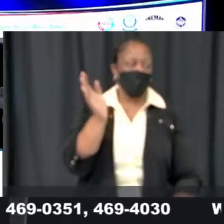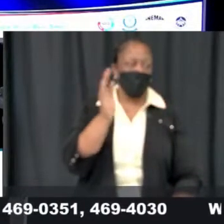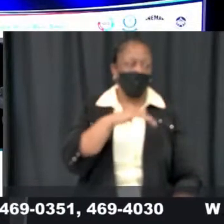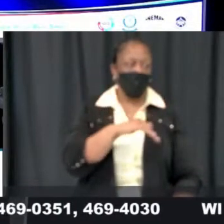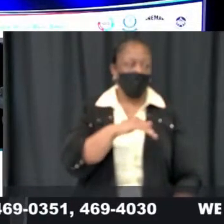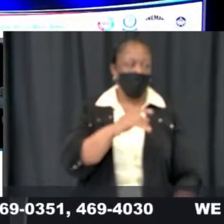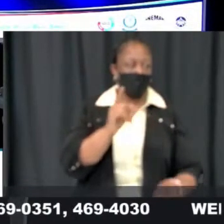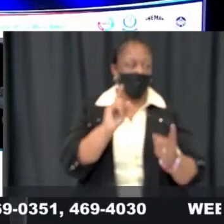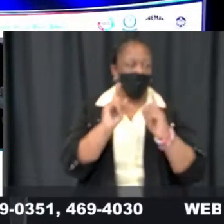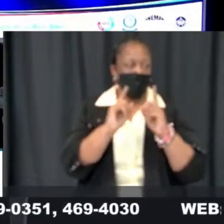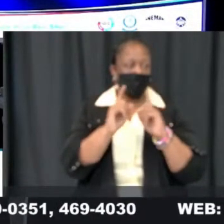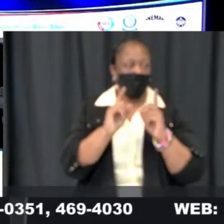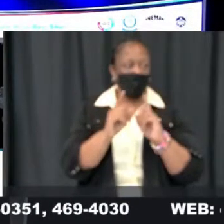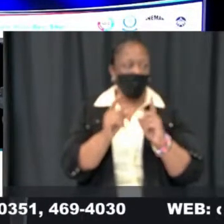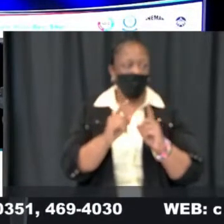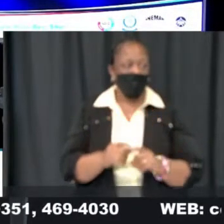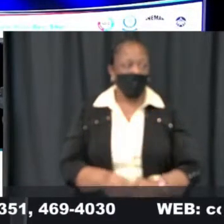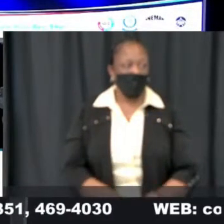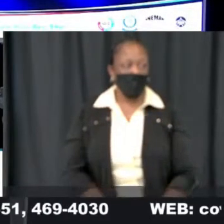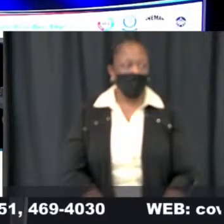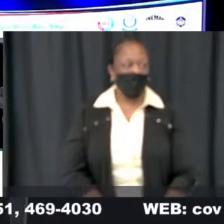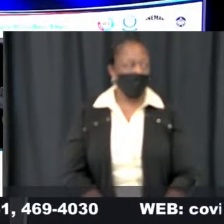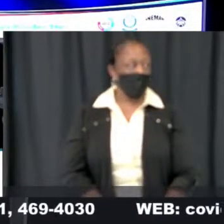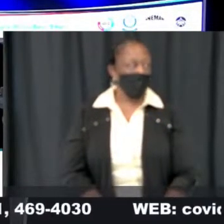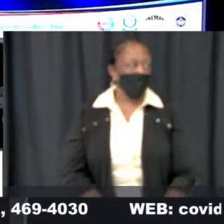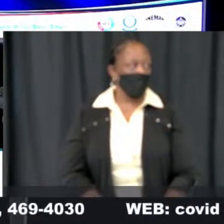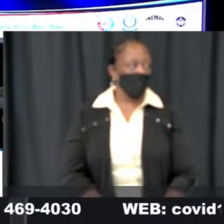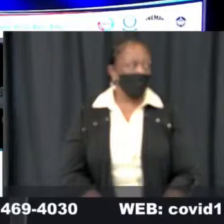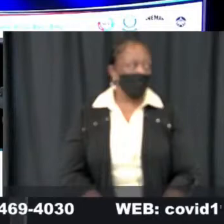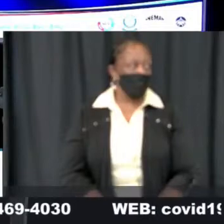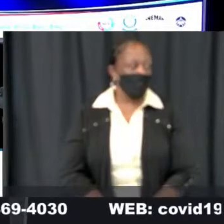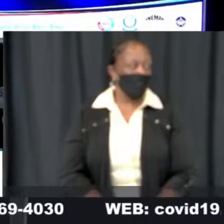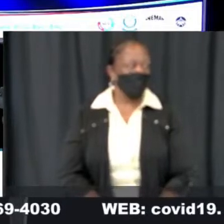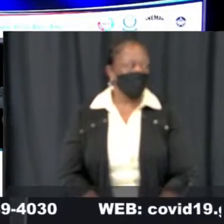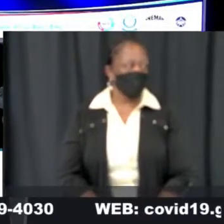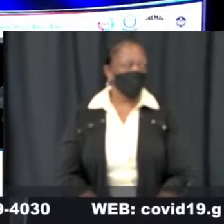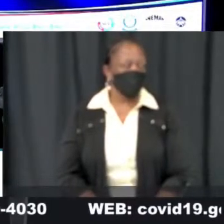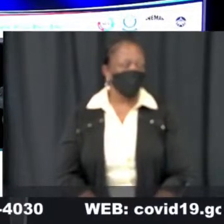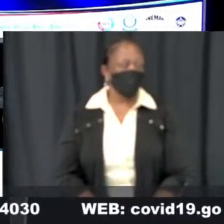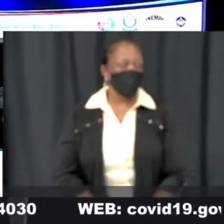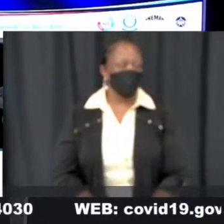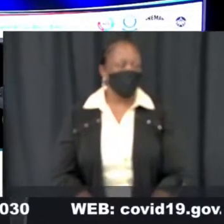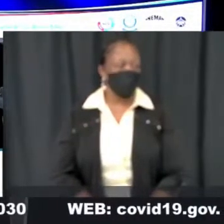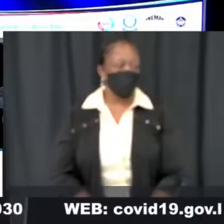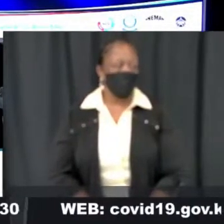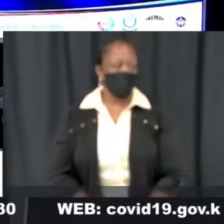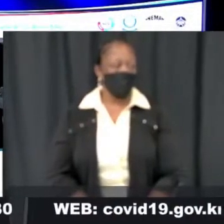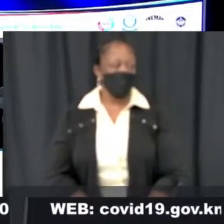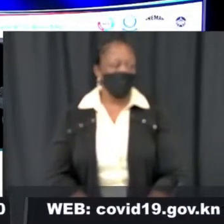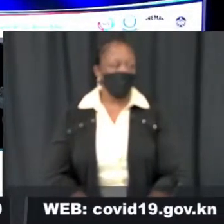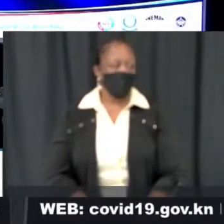the law enforcement officer, to give us updates in terms of the regulations.